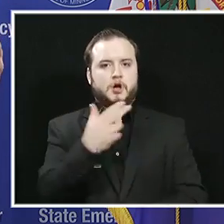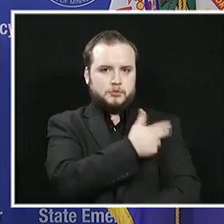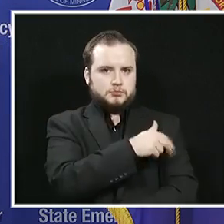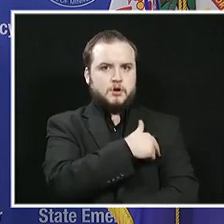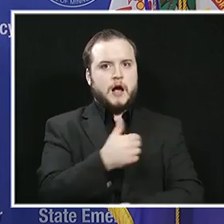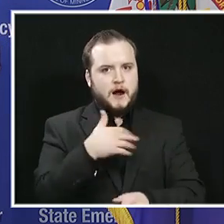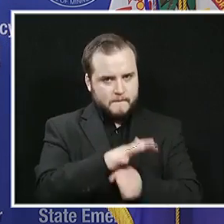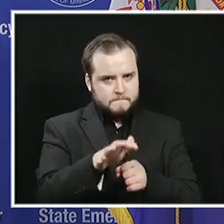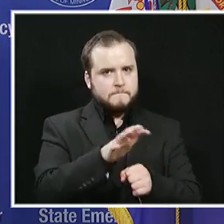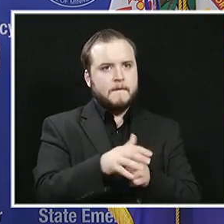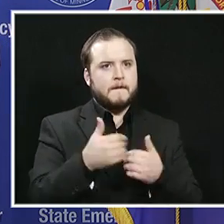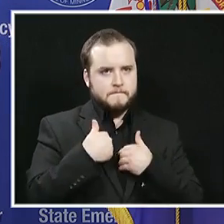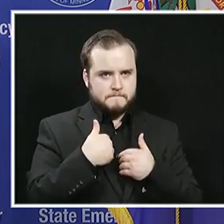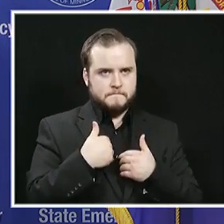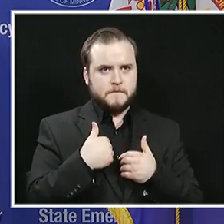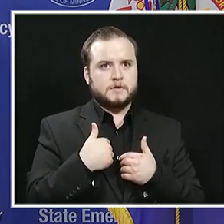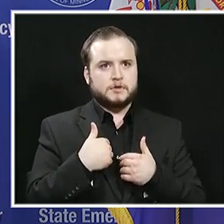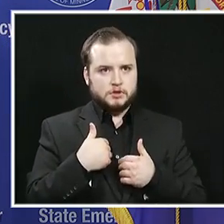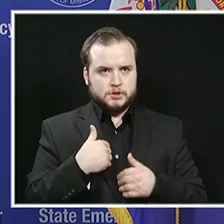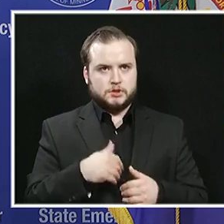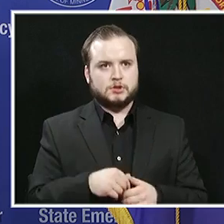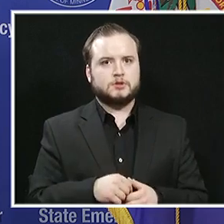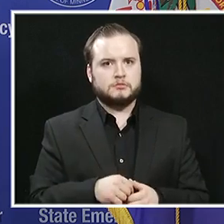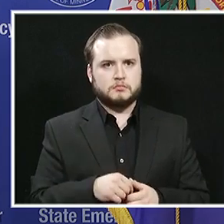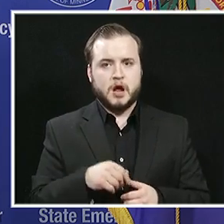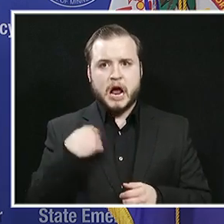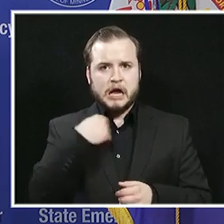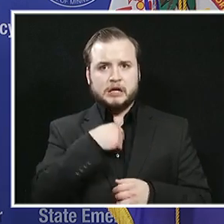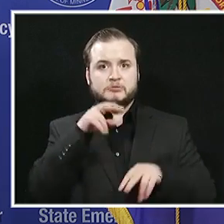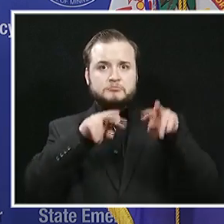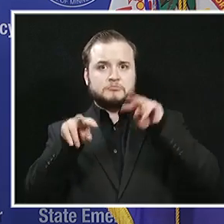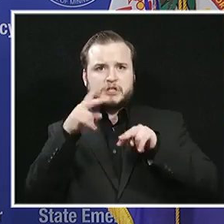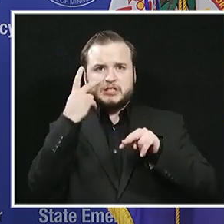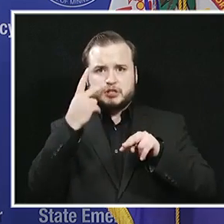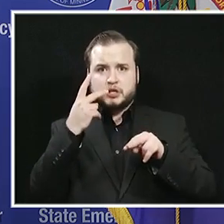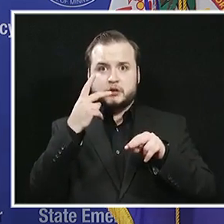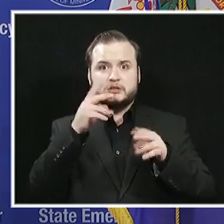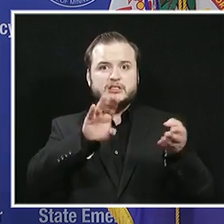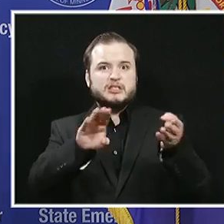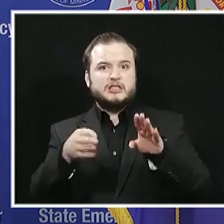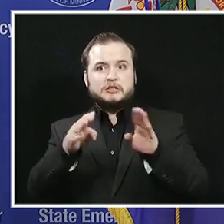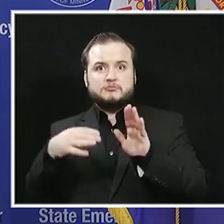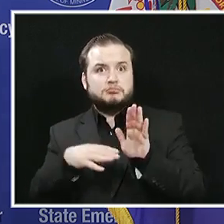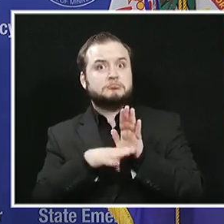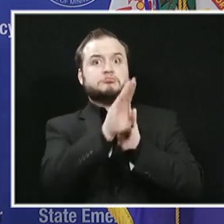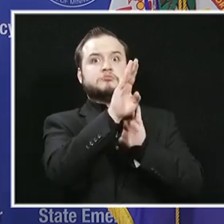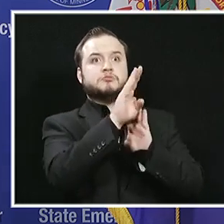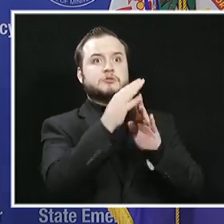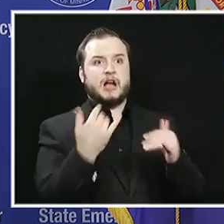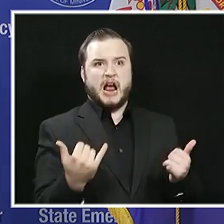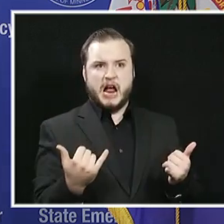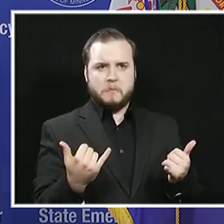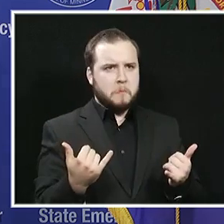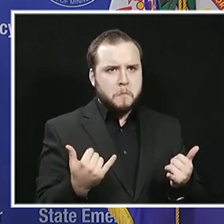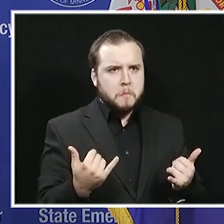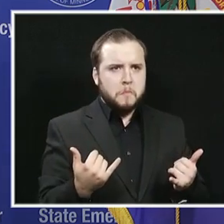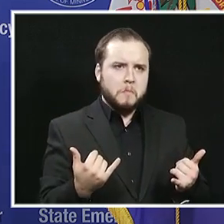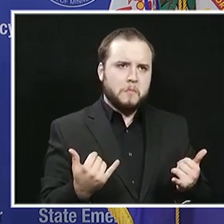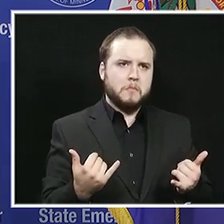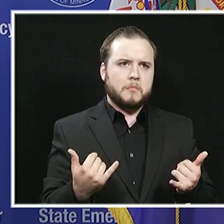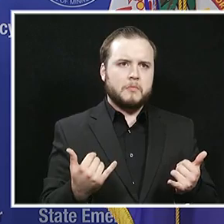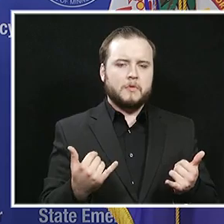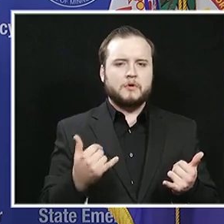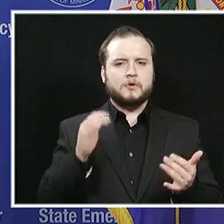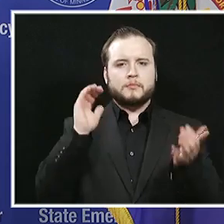the number on deaths that are there. But at this point in time, this is where there's a difference with CDC guidance and the White